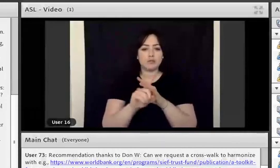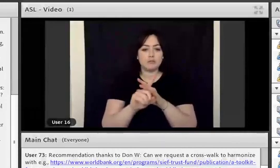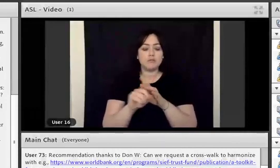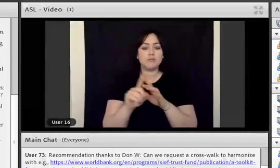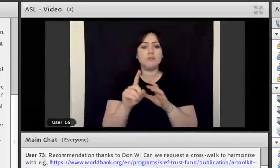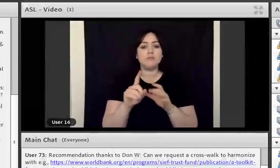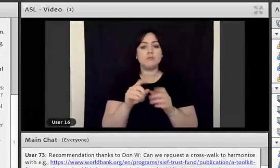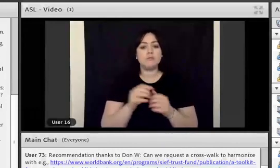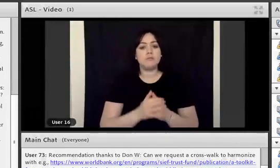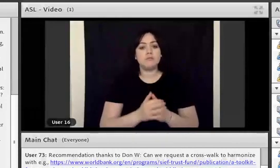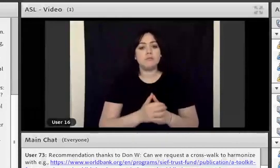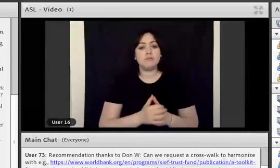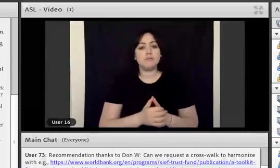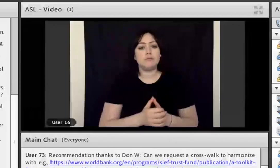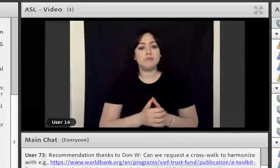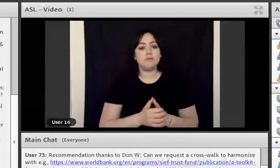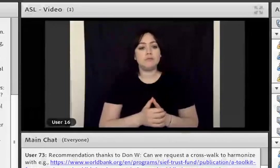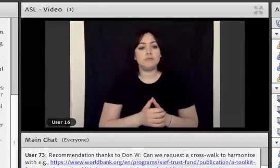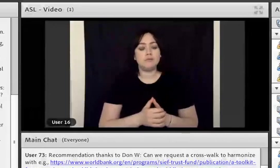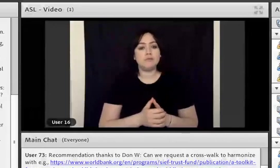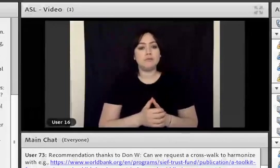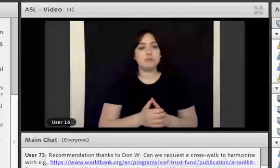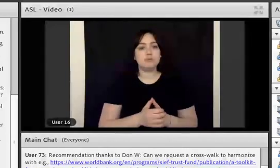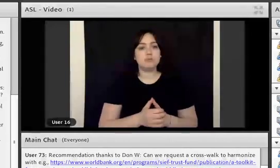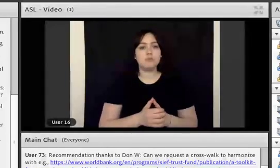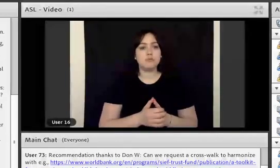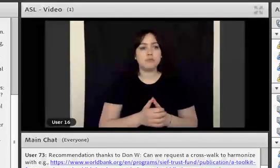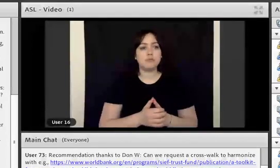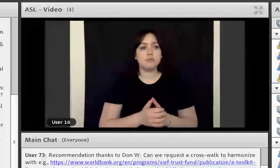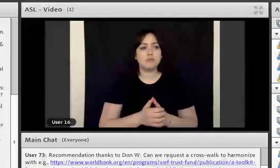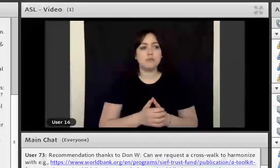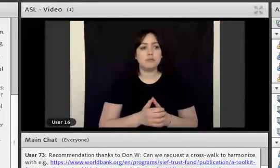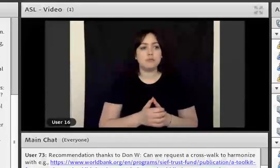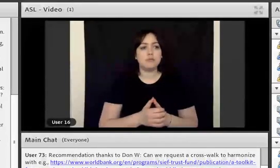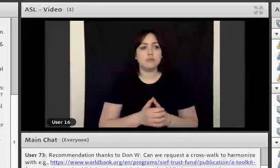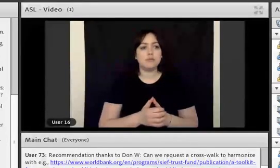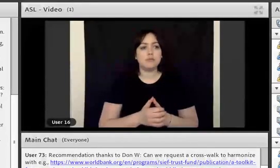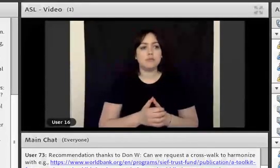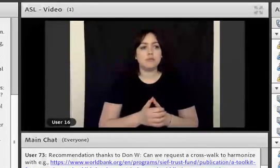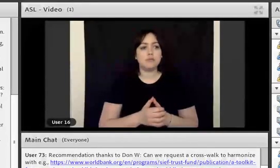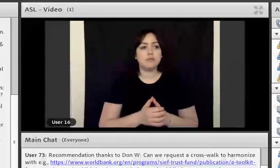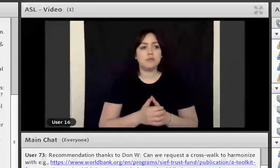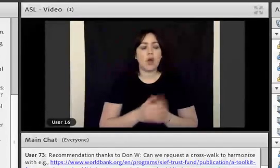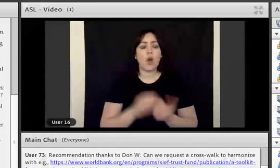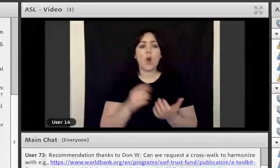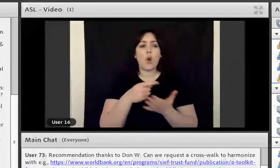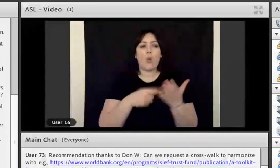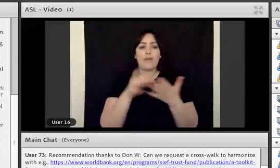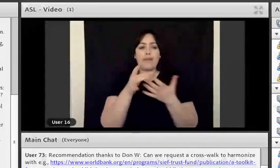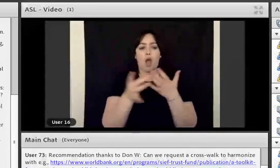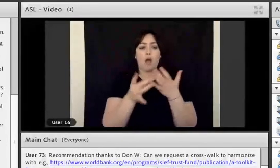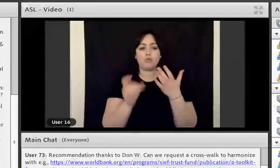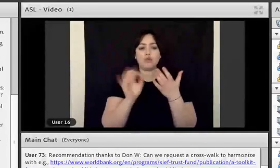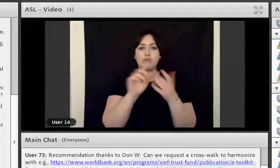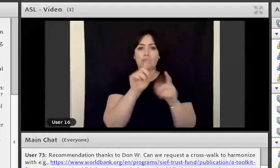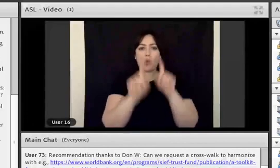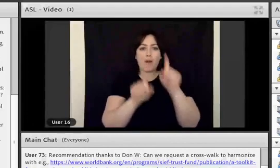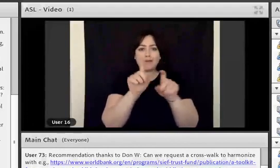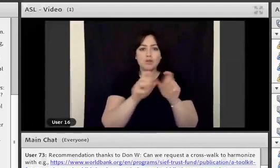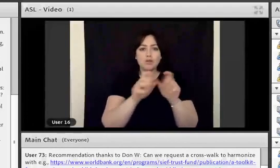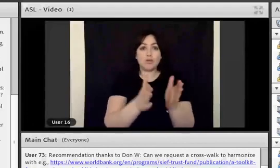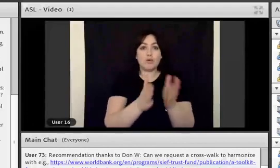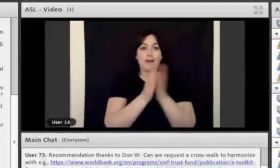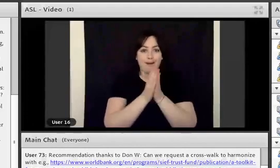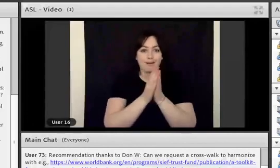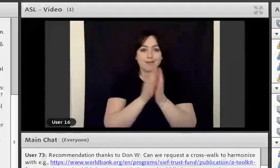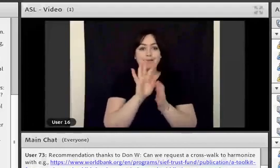actually of those options of the questions to ask. Before we can identify the purpose,